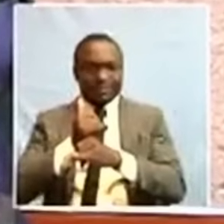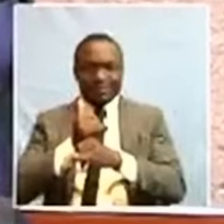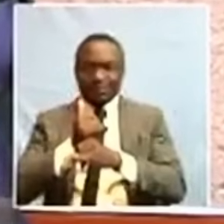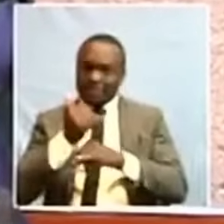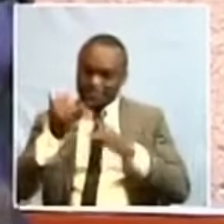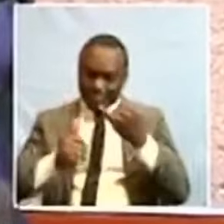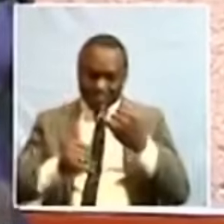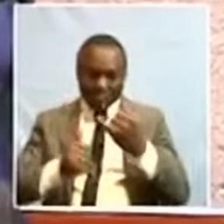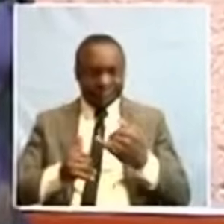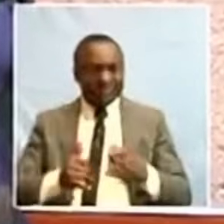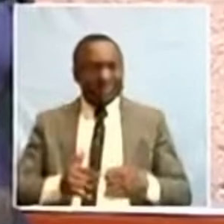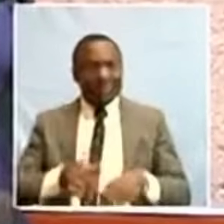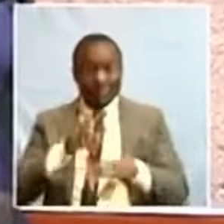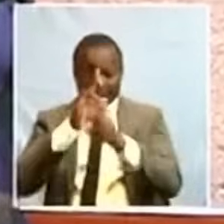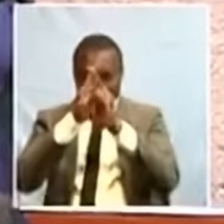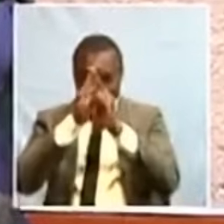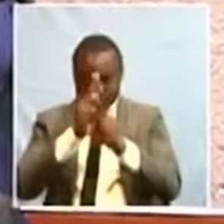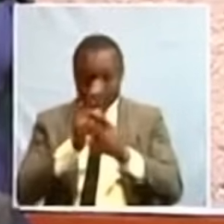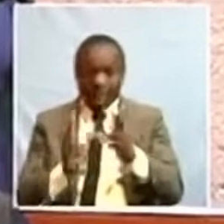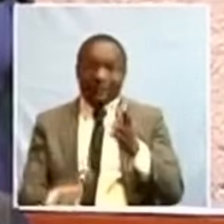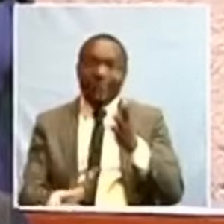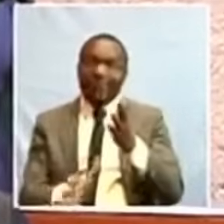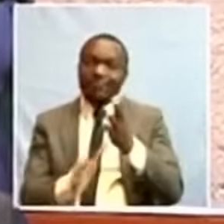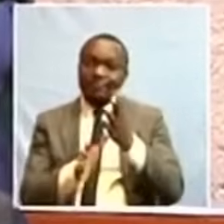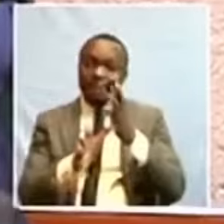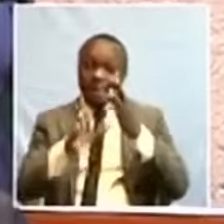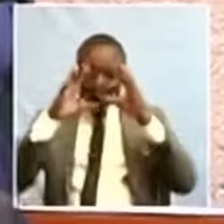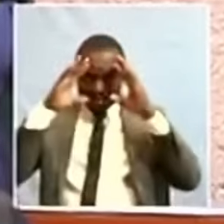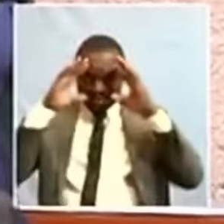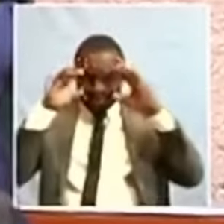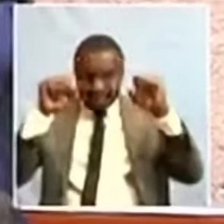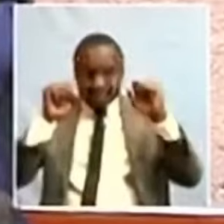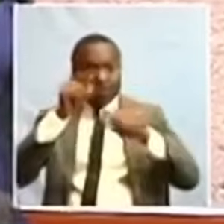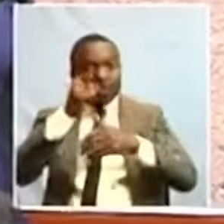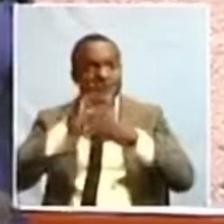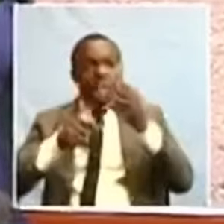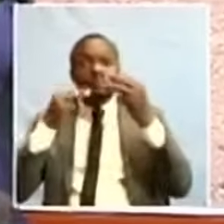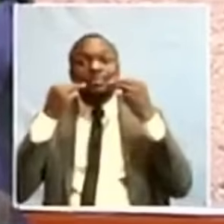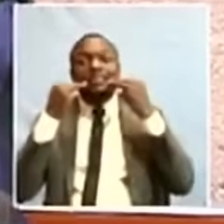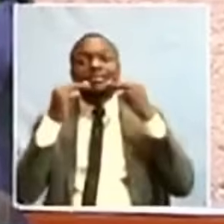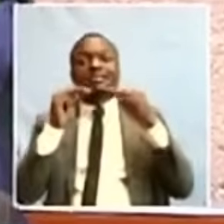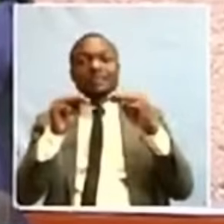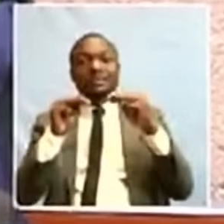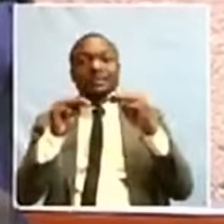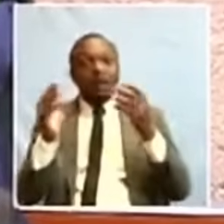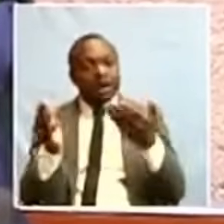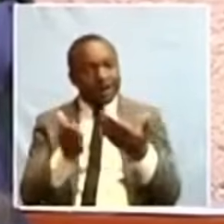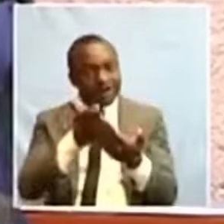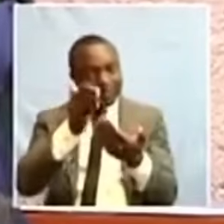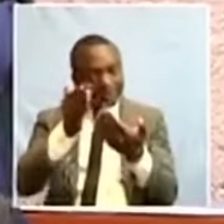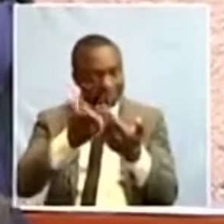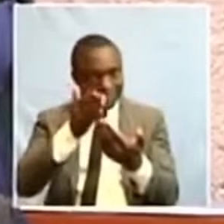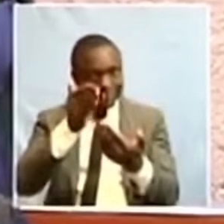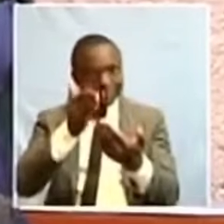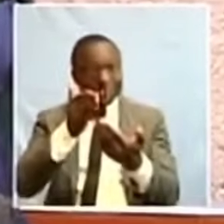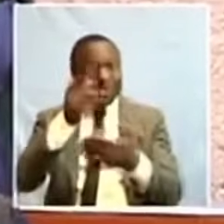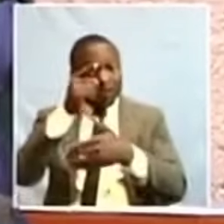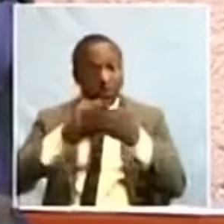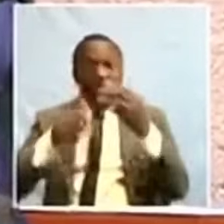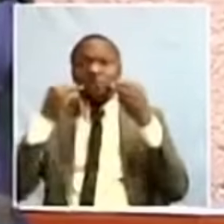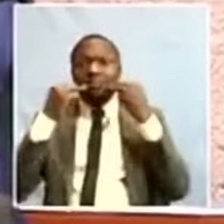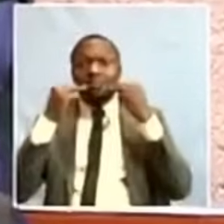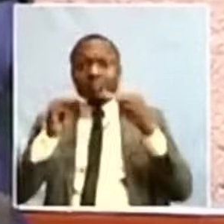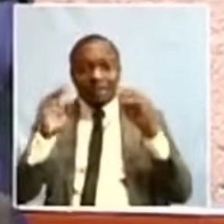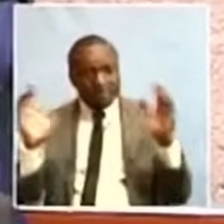So, Her Honor, your Vice President, what message of comfort, what message